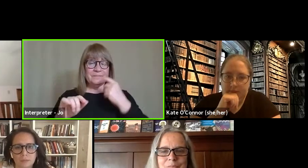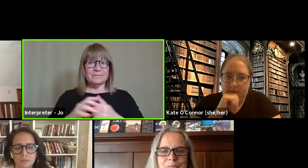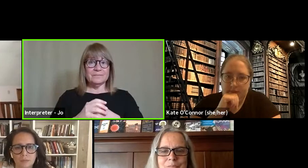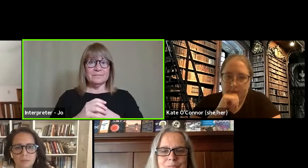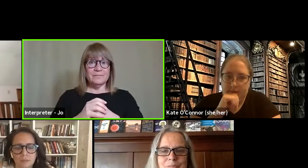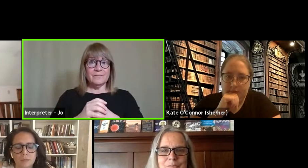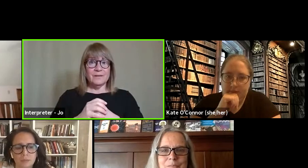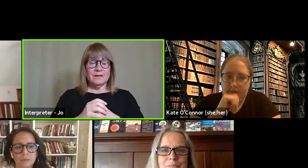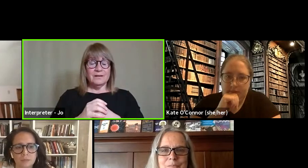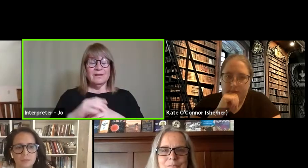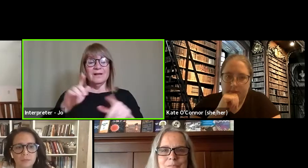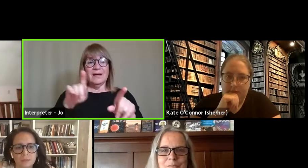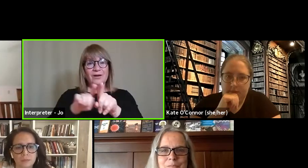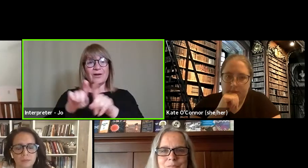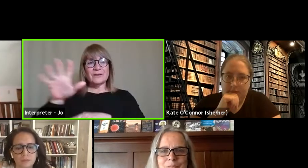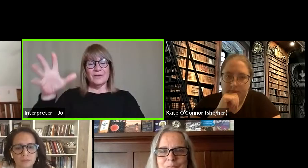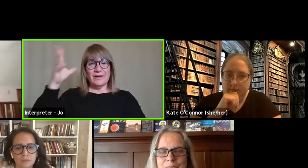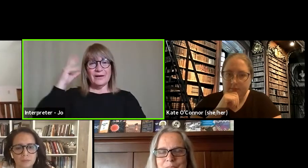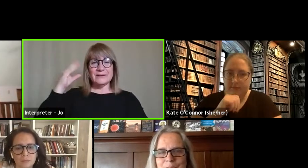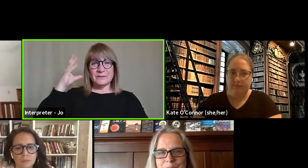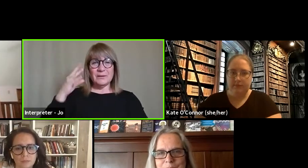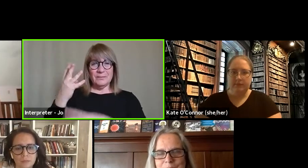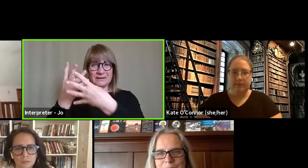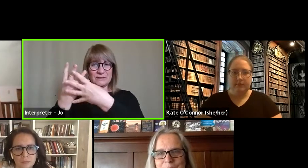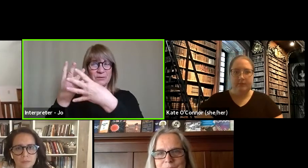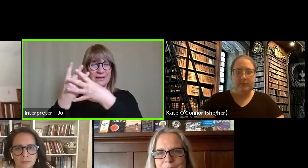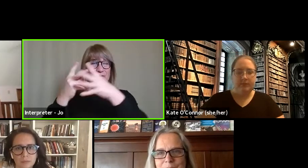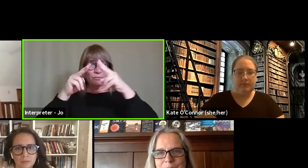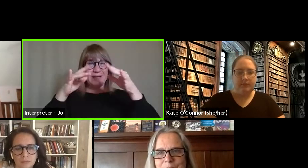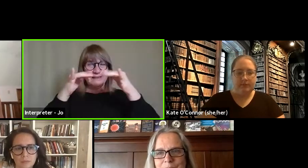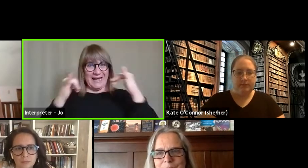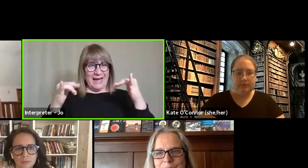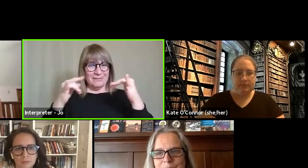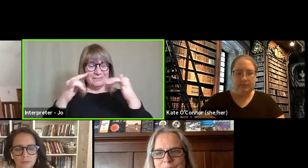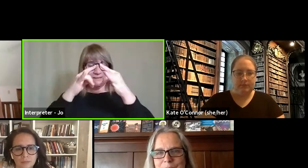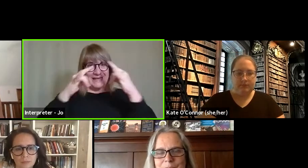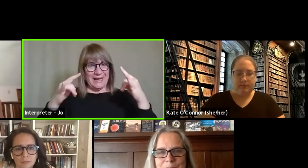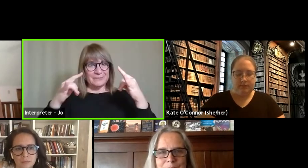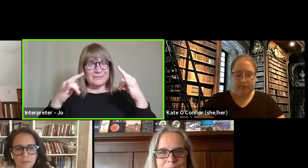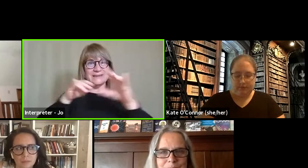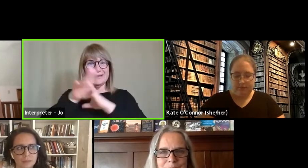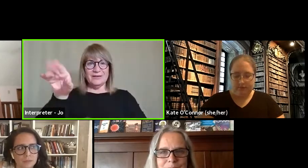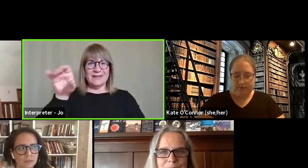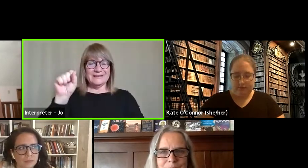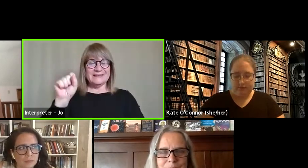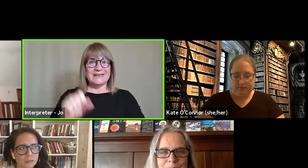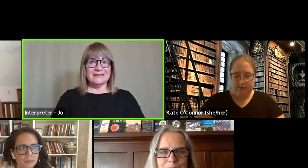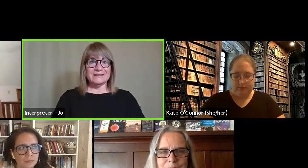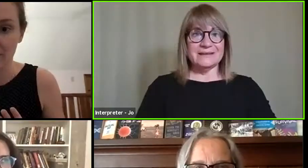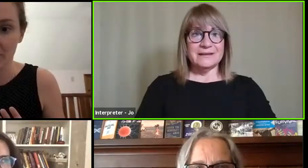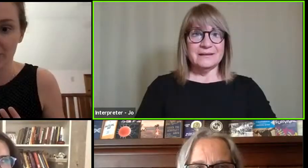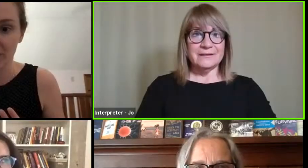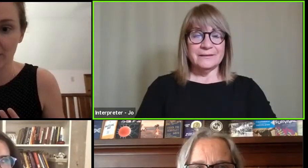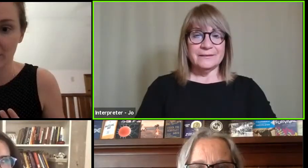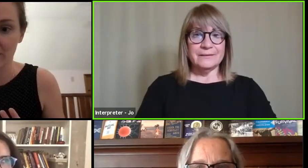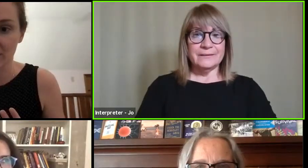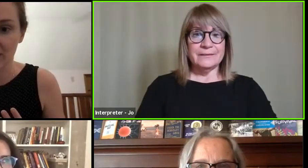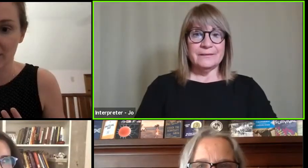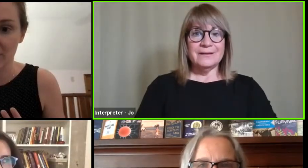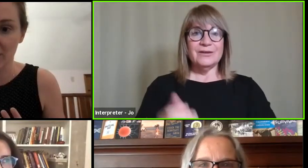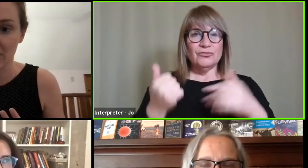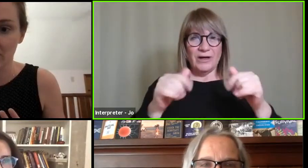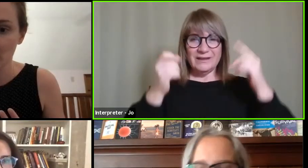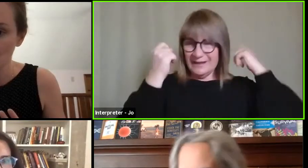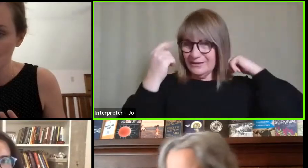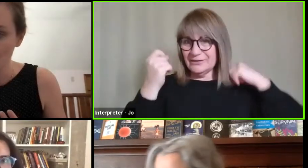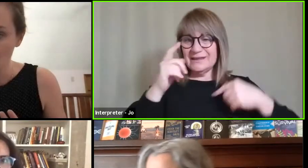internment camps in the u.s and as it led to more of an archival type process um to understand the particular ways that that